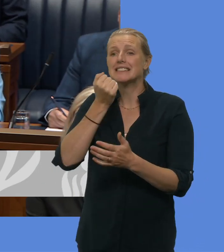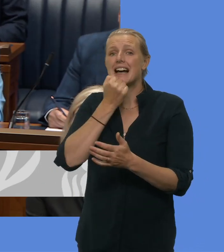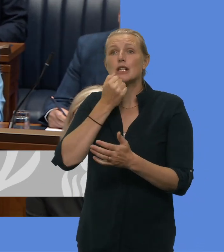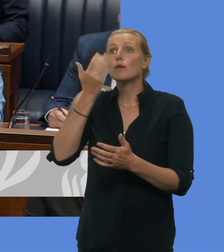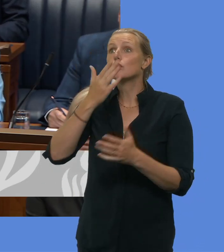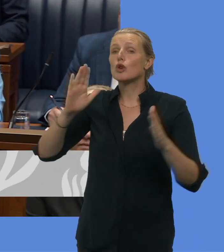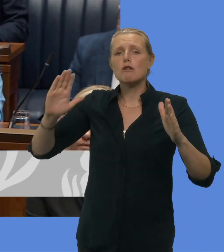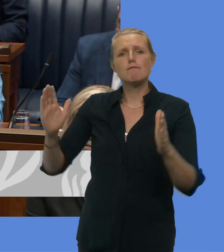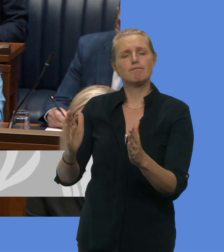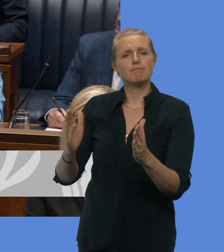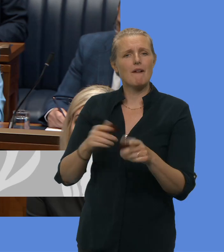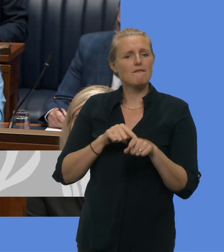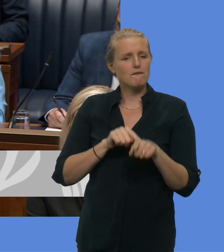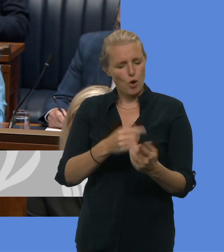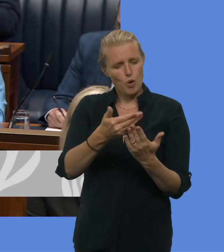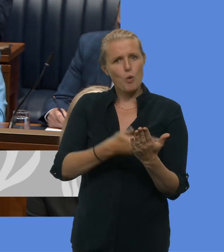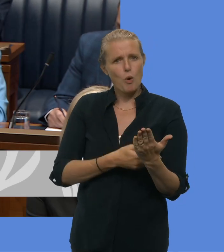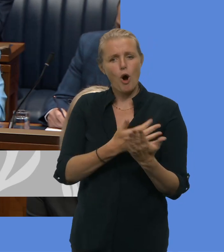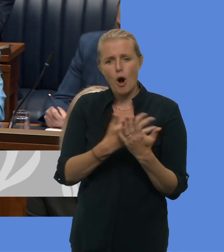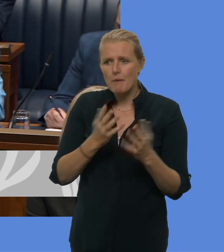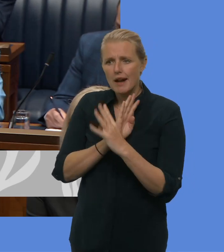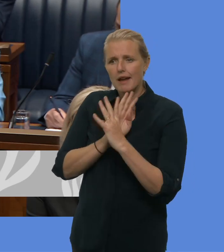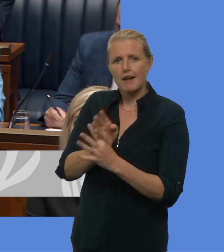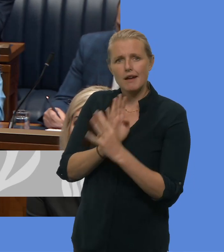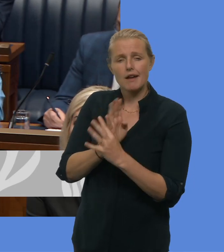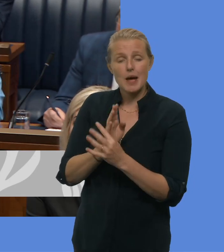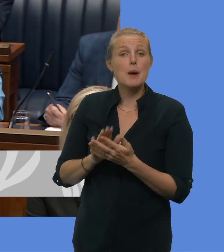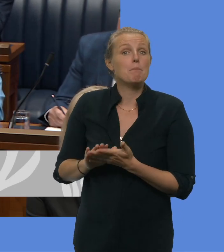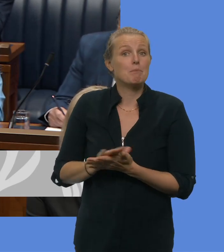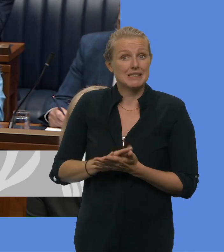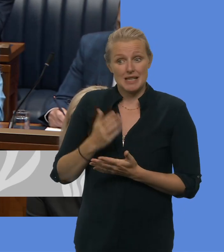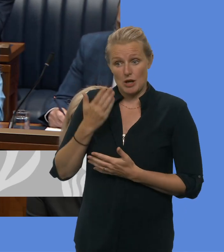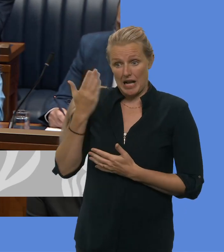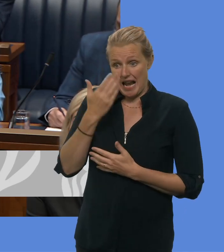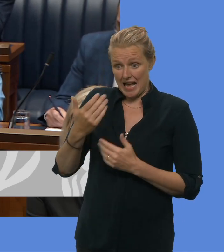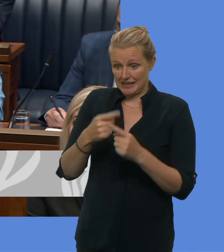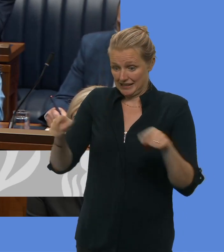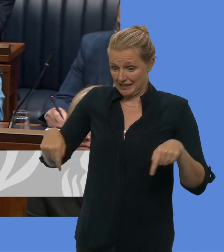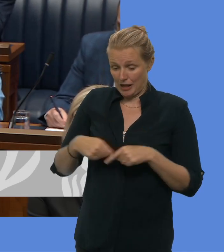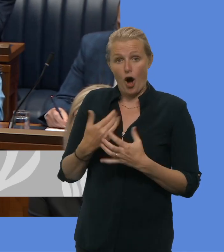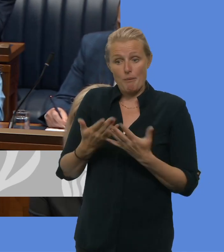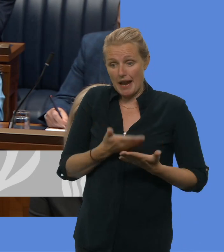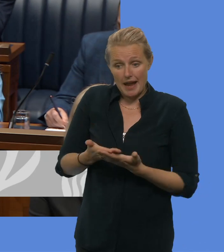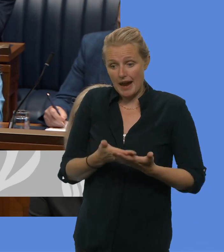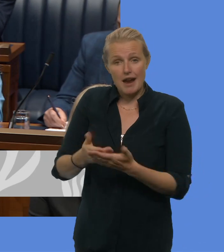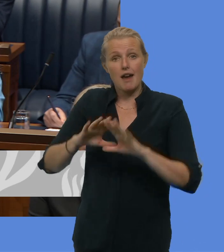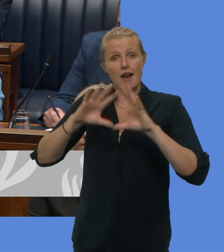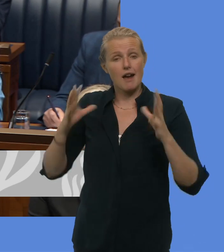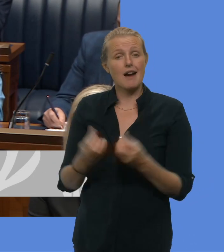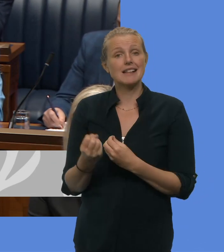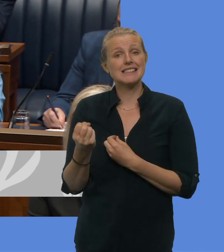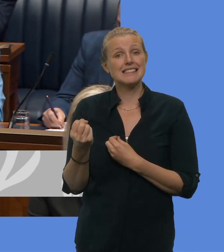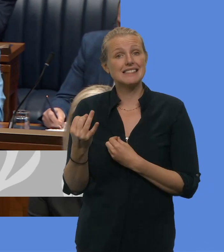need within the community, and that is to deliver a 17-class primary school, but we will be including the provision of